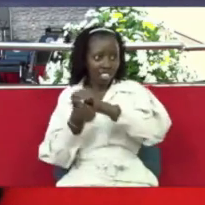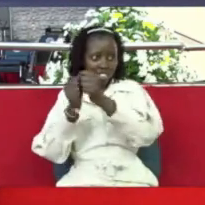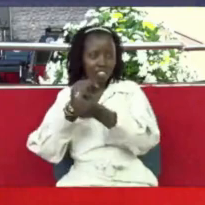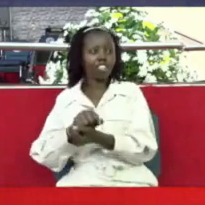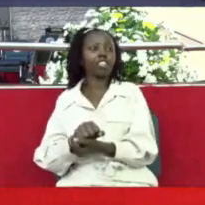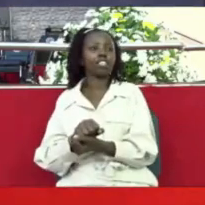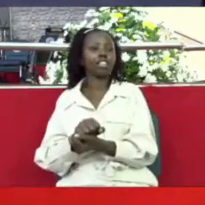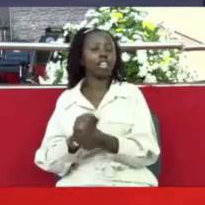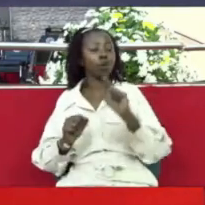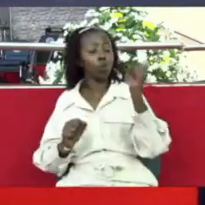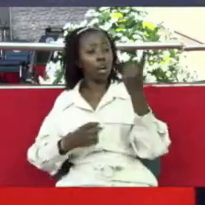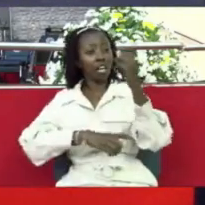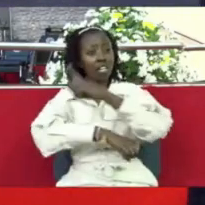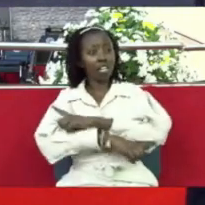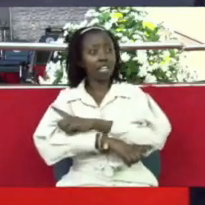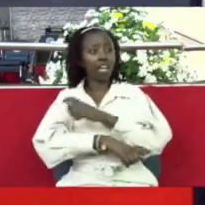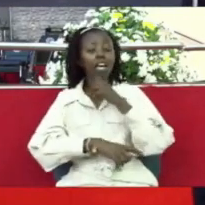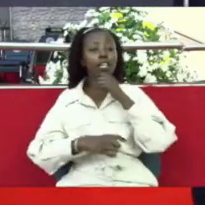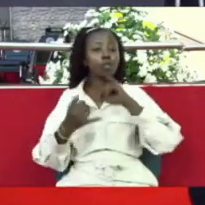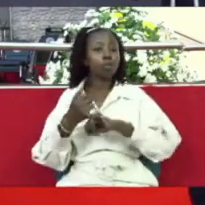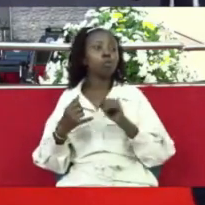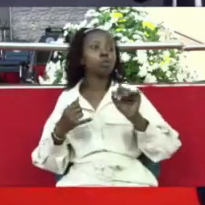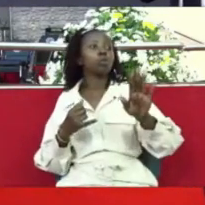and one day you will start getting back